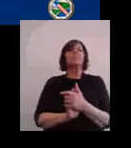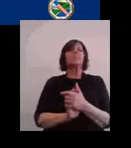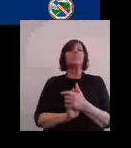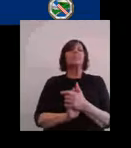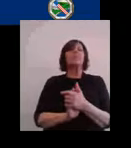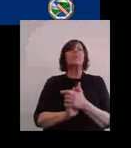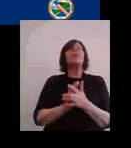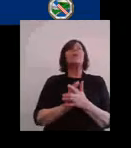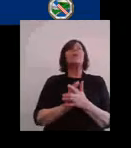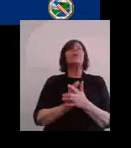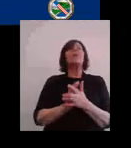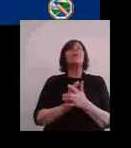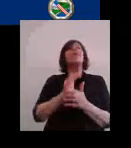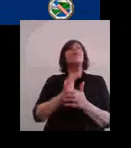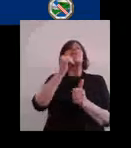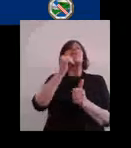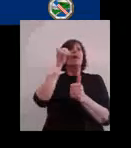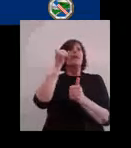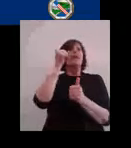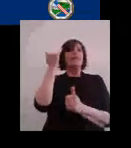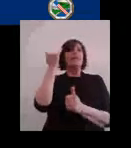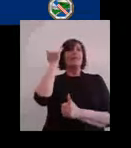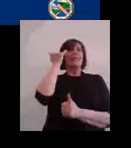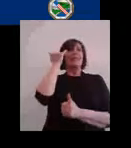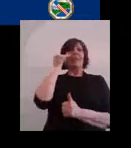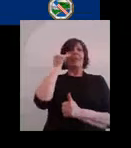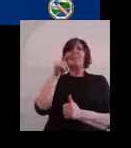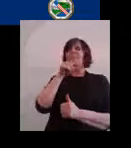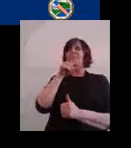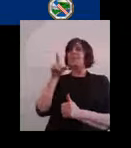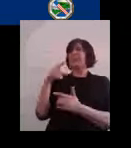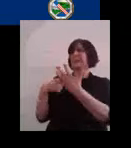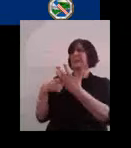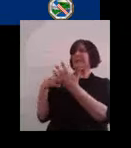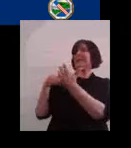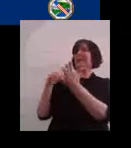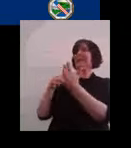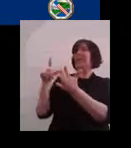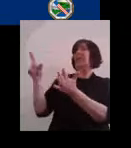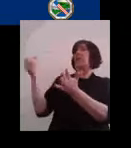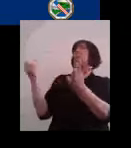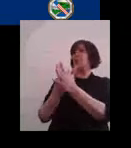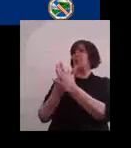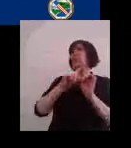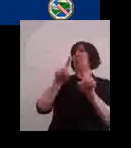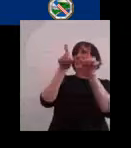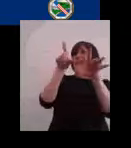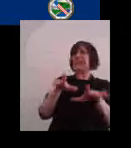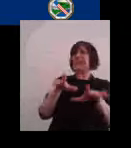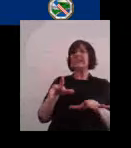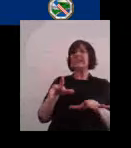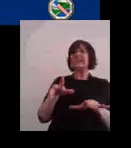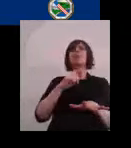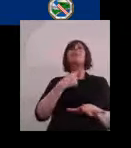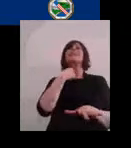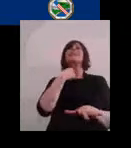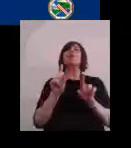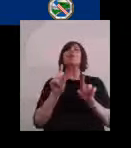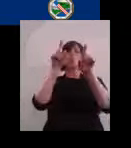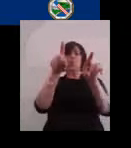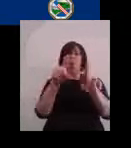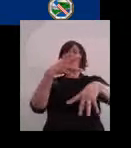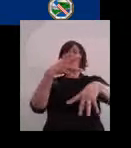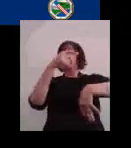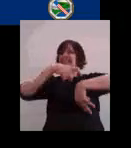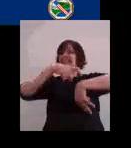is screened and approved for testing is given a location and an appointment time where to present for the actual